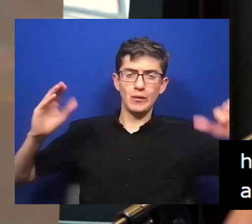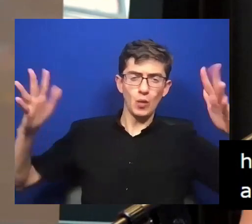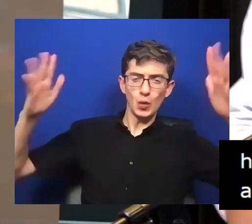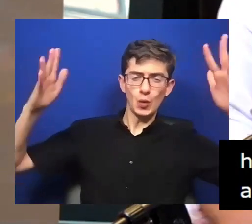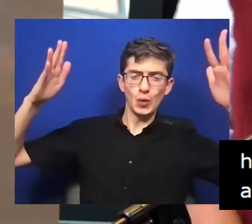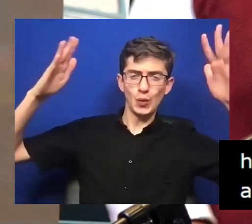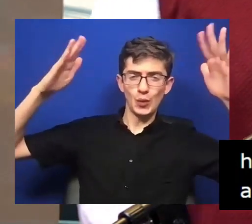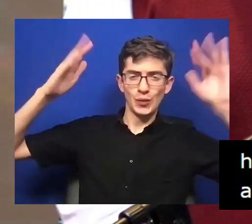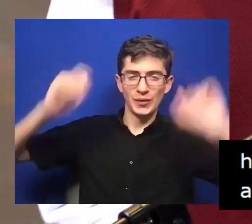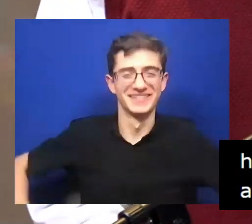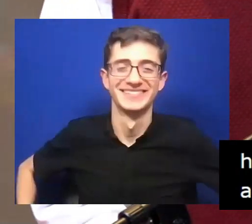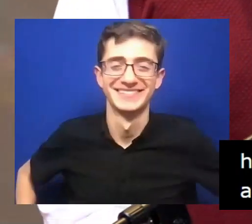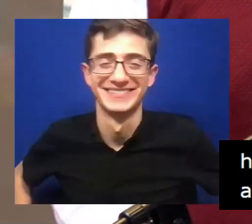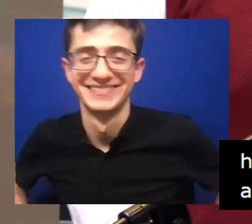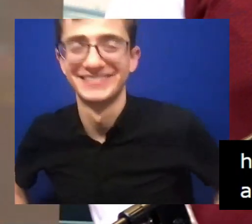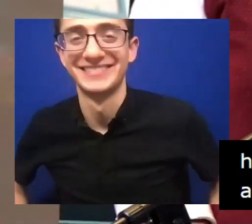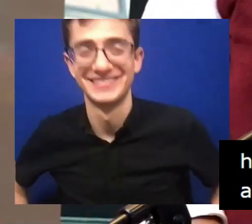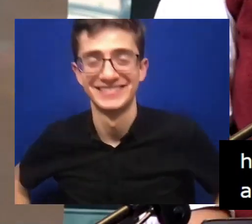Get out of here.